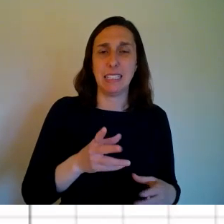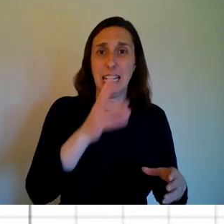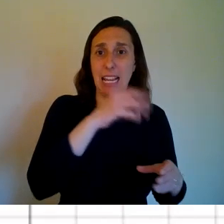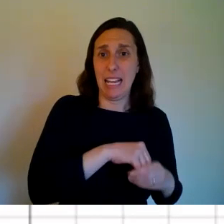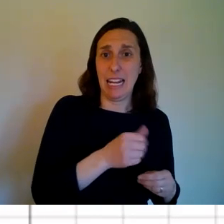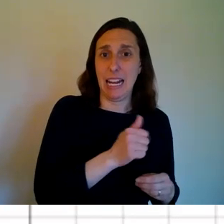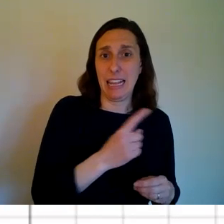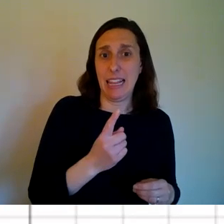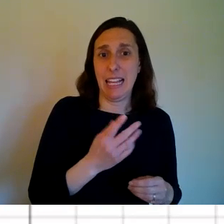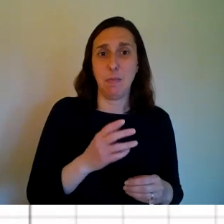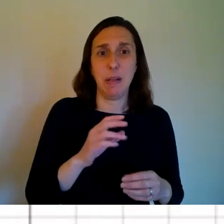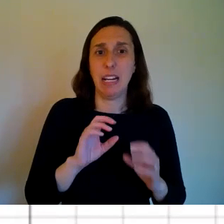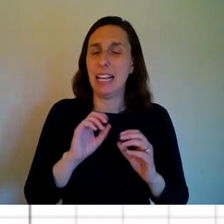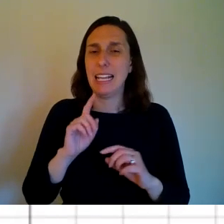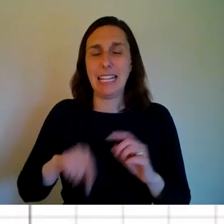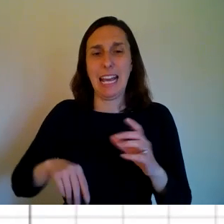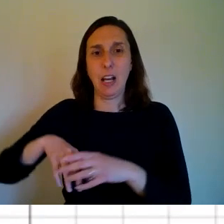than -1/4.